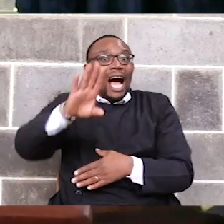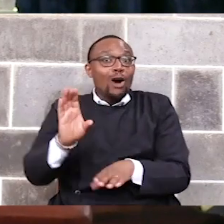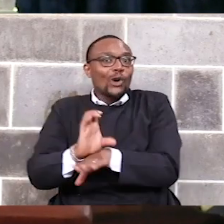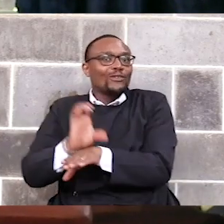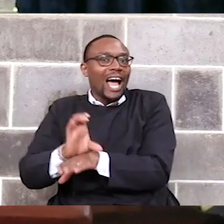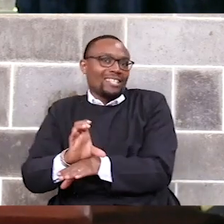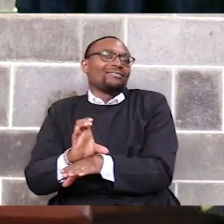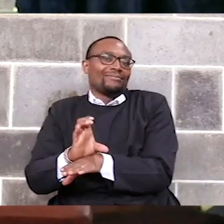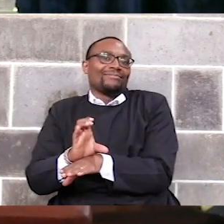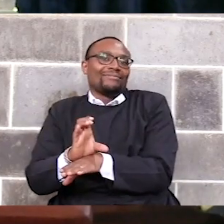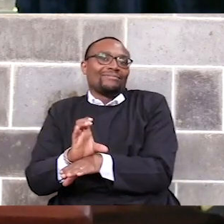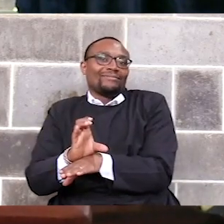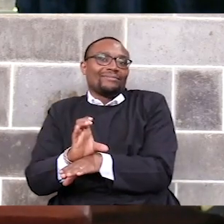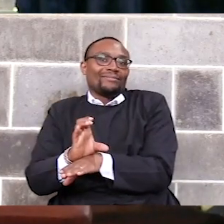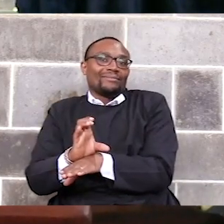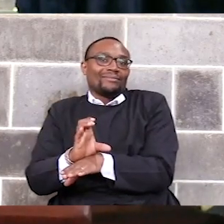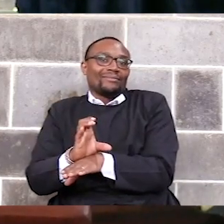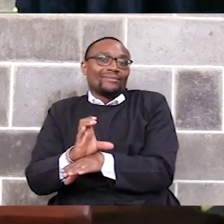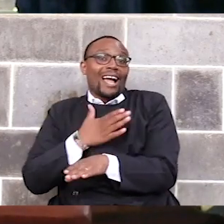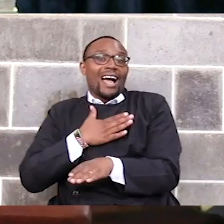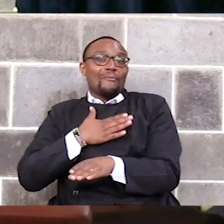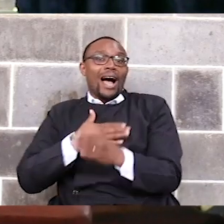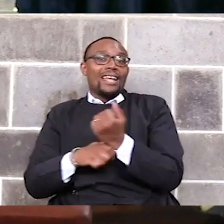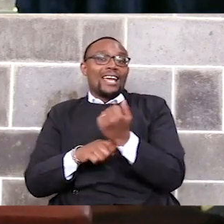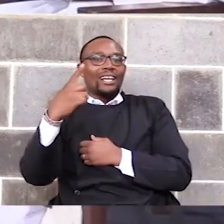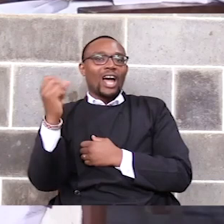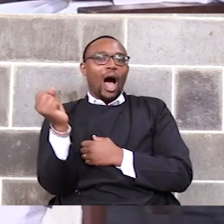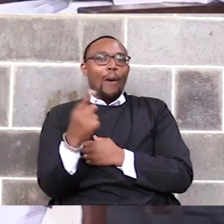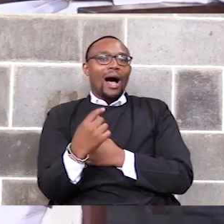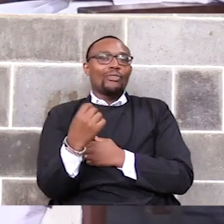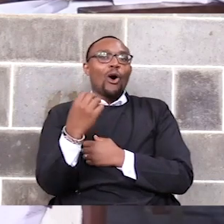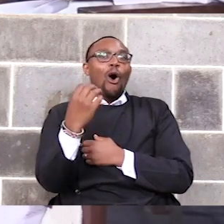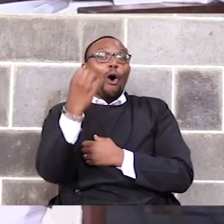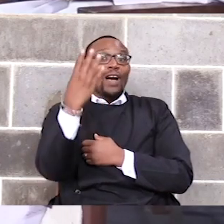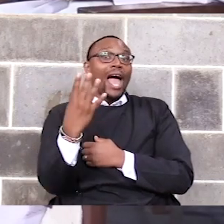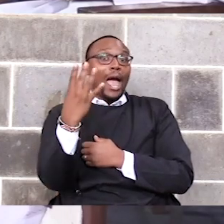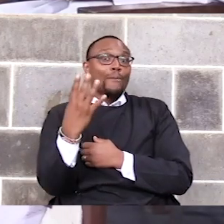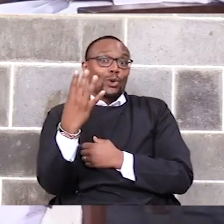homes. This is Reverend Dennis bringing you today's devotion. Let us pray.